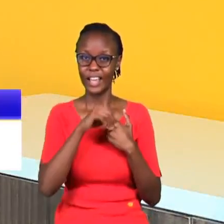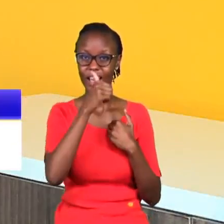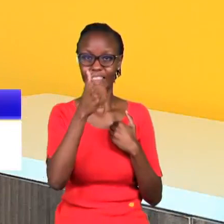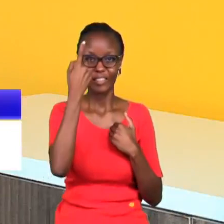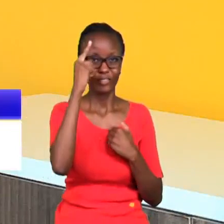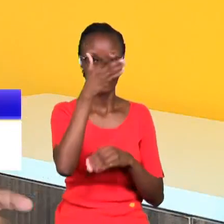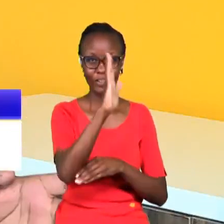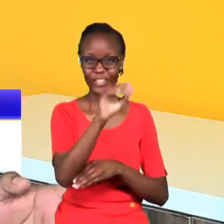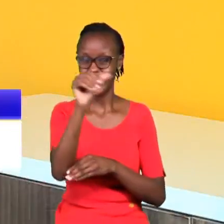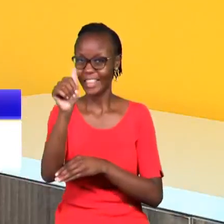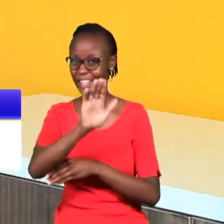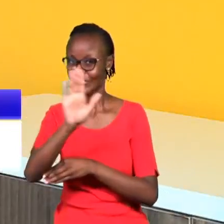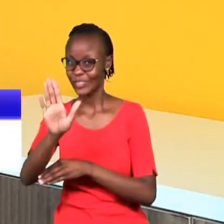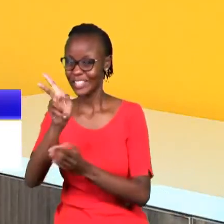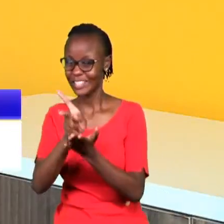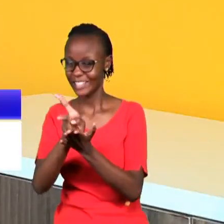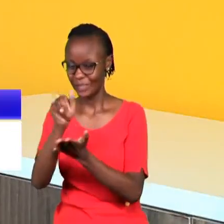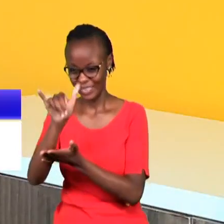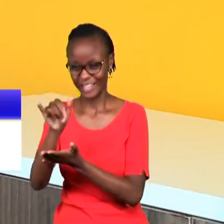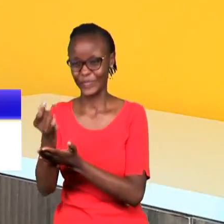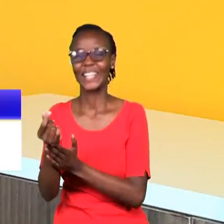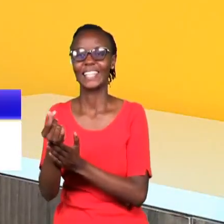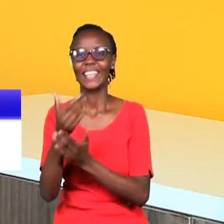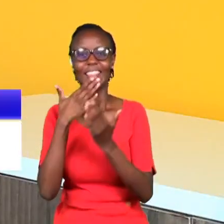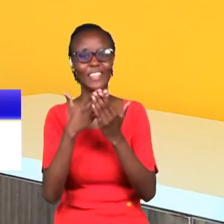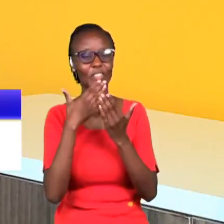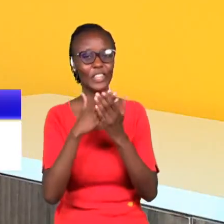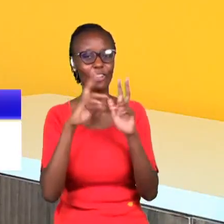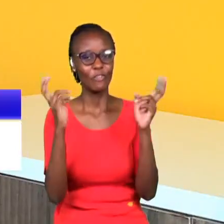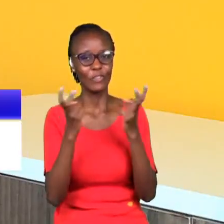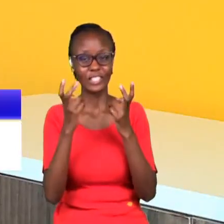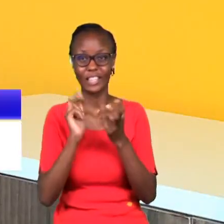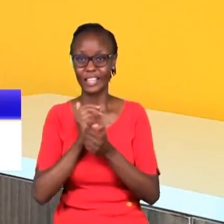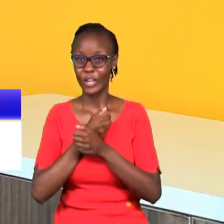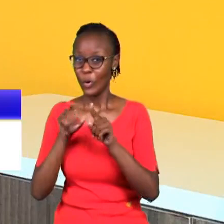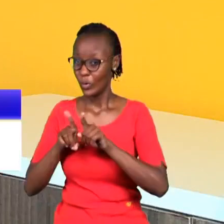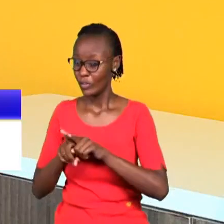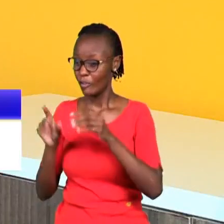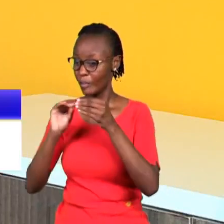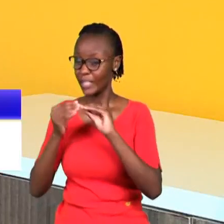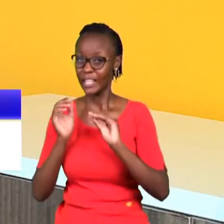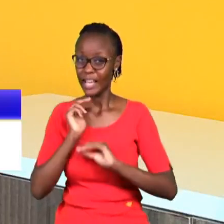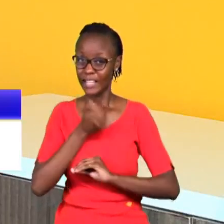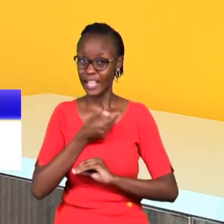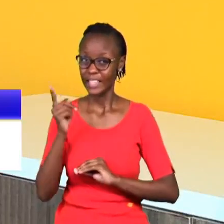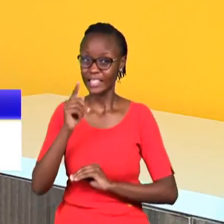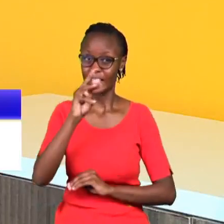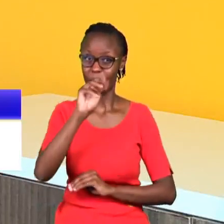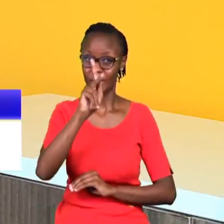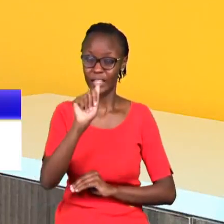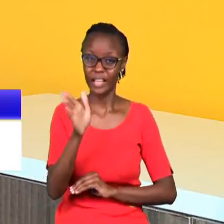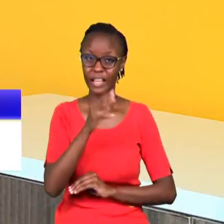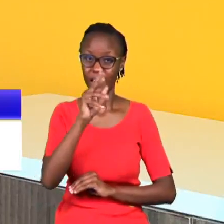it. Thank you, Micah, for creating time and for gracing Know Your CEO. Micah Kenneth is